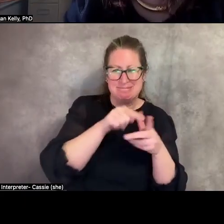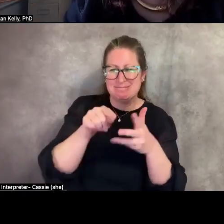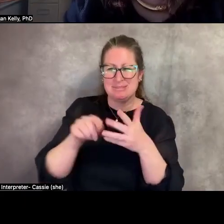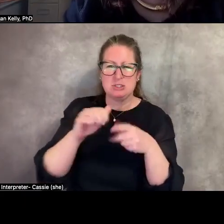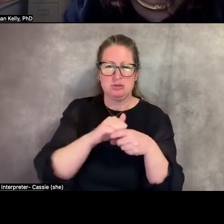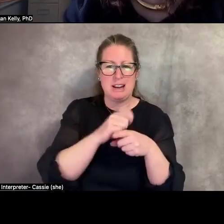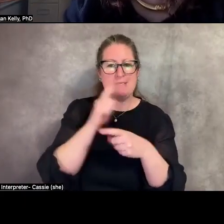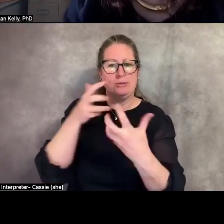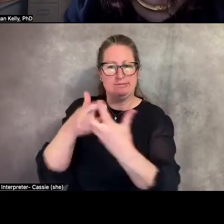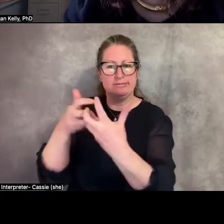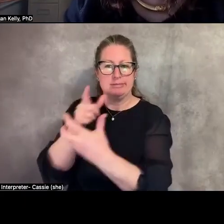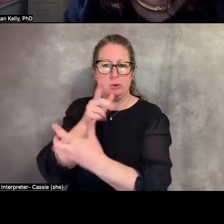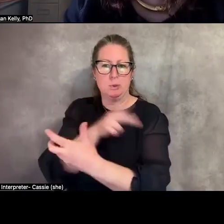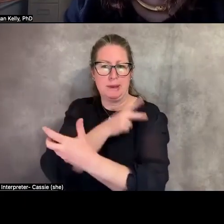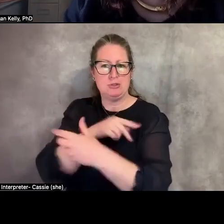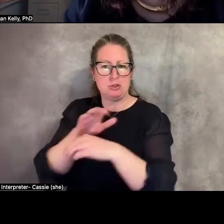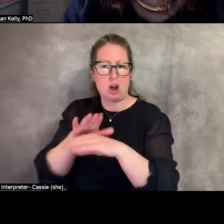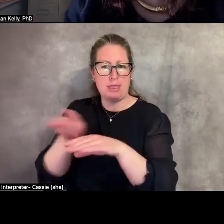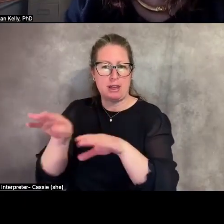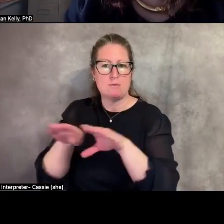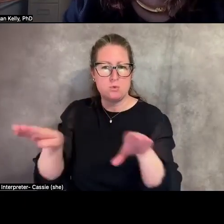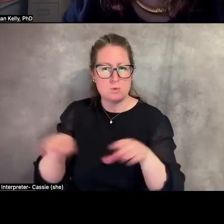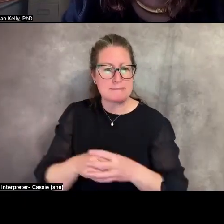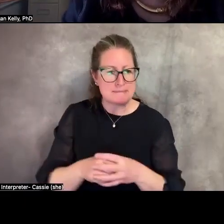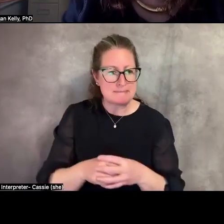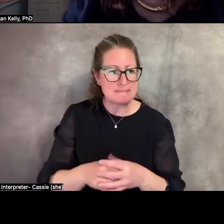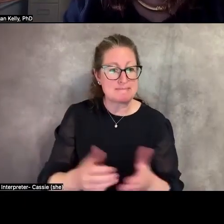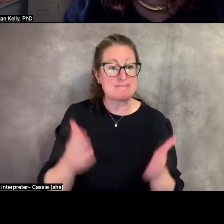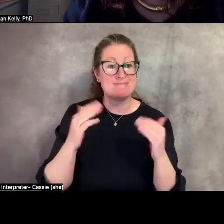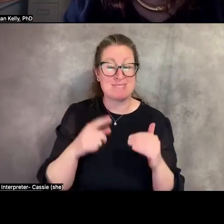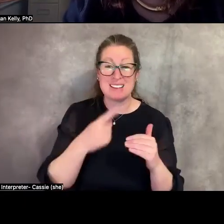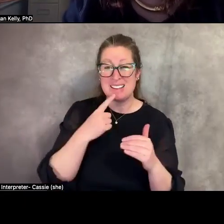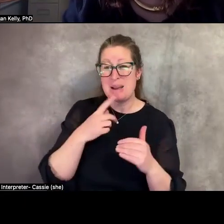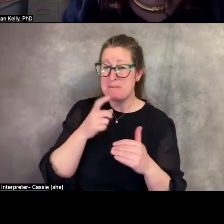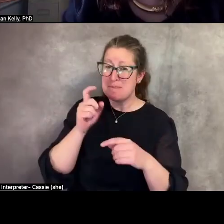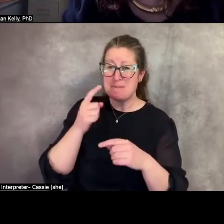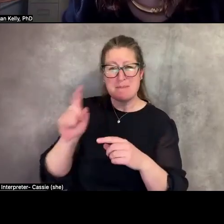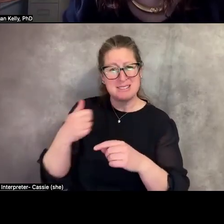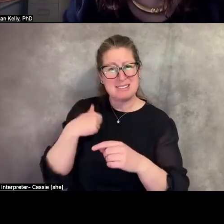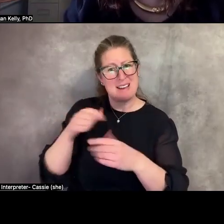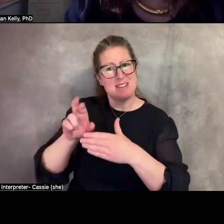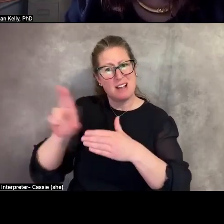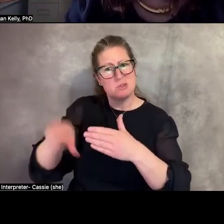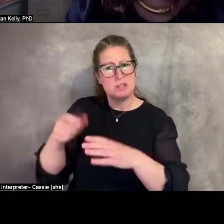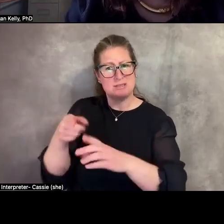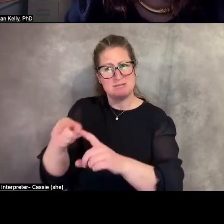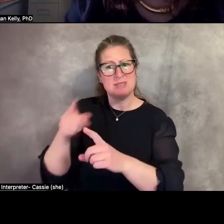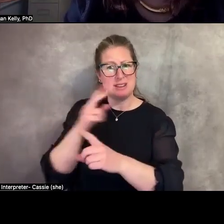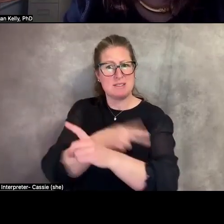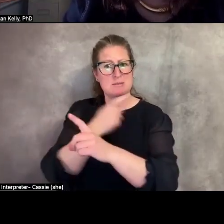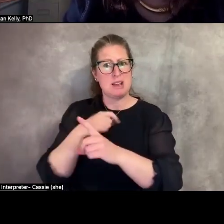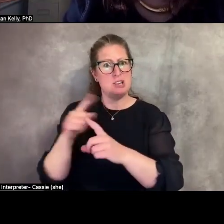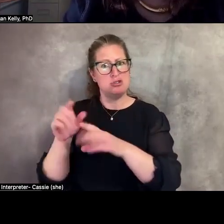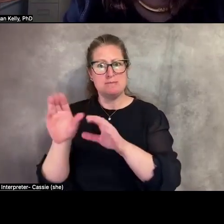units. Staff also mentioned holding patients accountable for their behavior and providing consistent training on